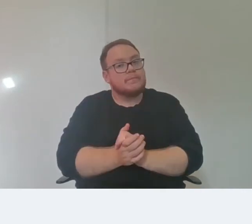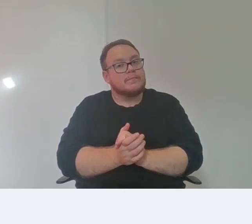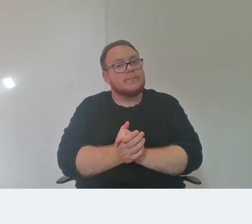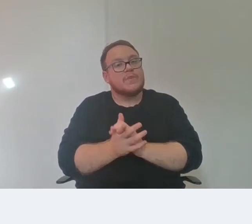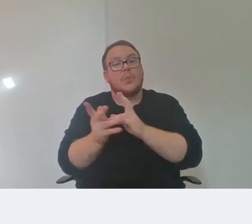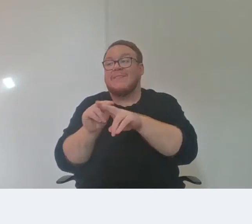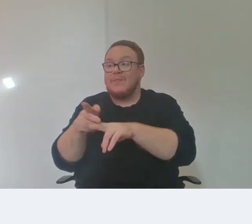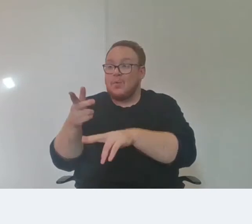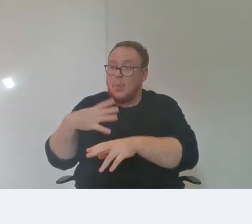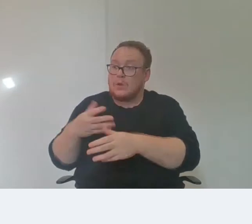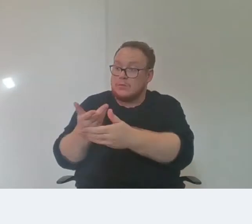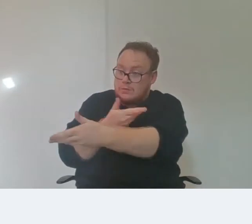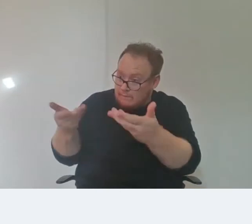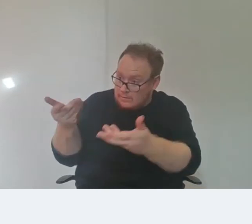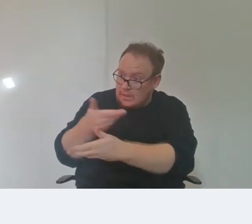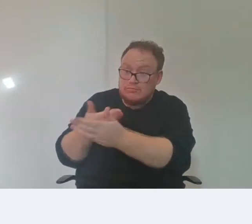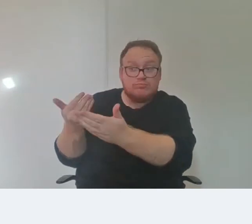another conversation.